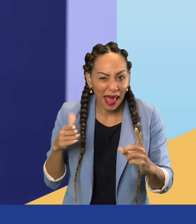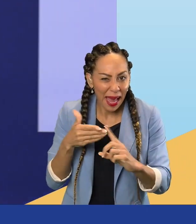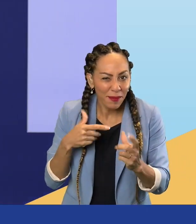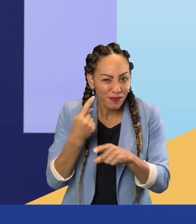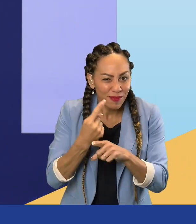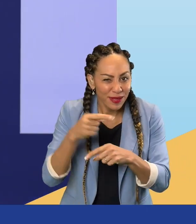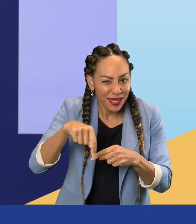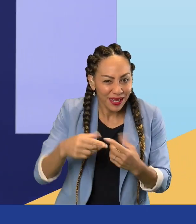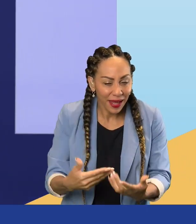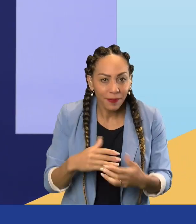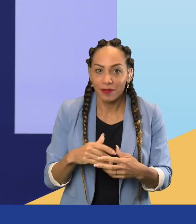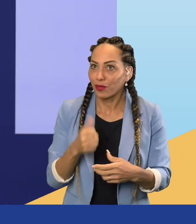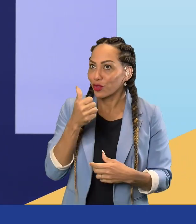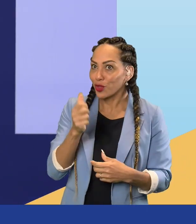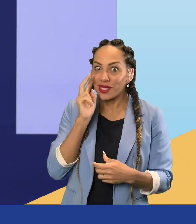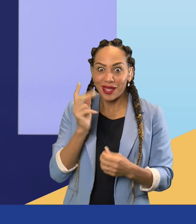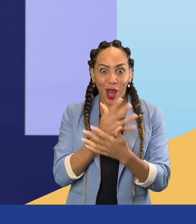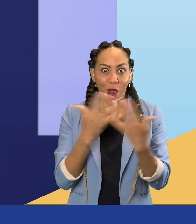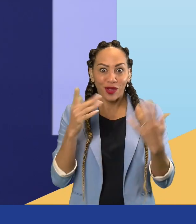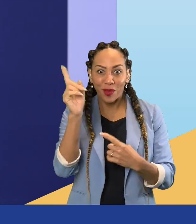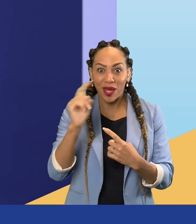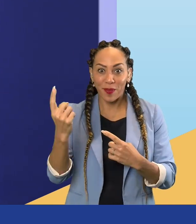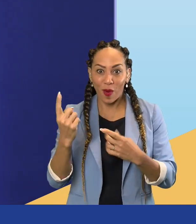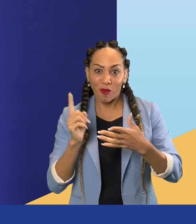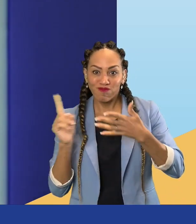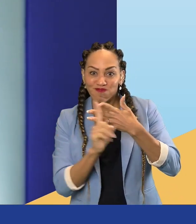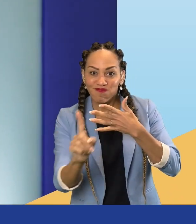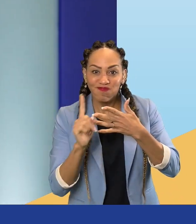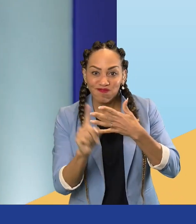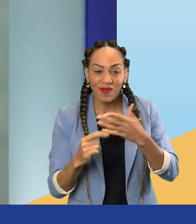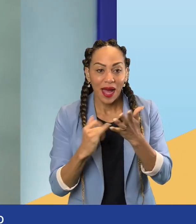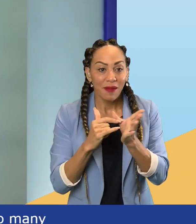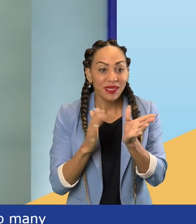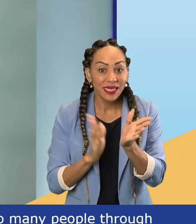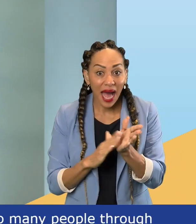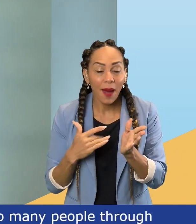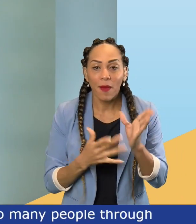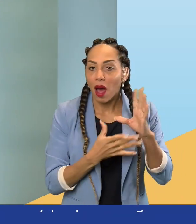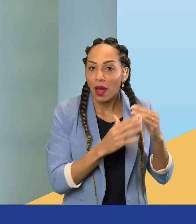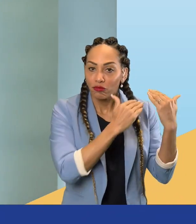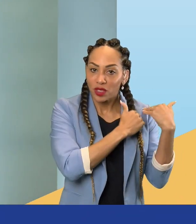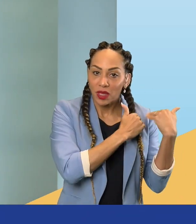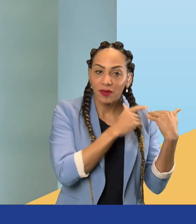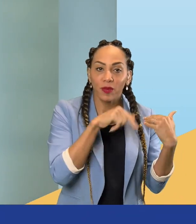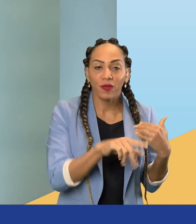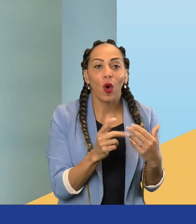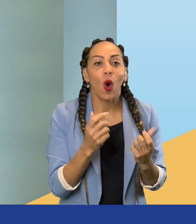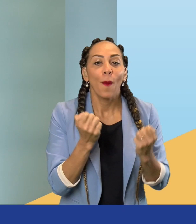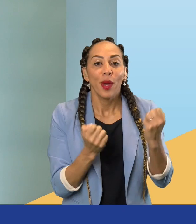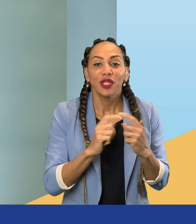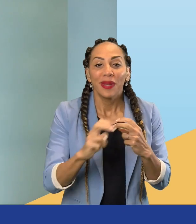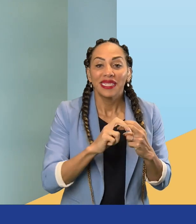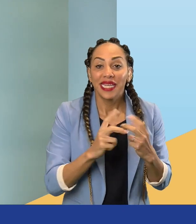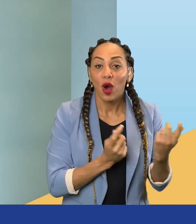people through the doors today already. My name's Sam. I look after the Manufacturer Relations team at Motability Operations. And